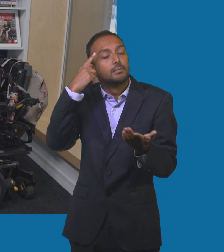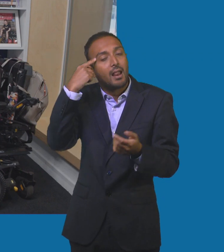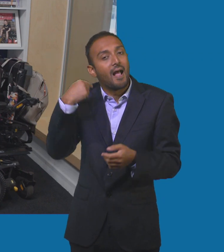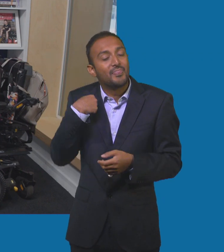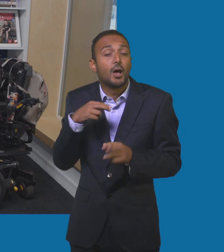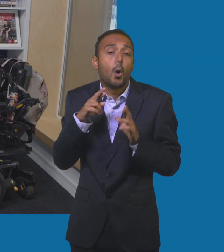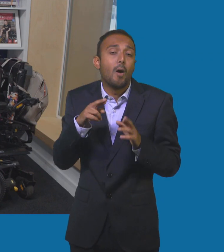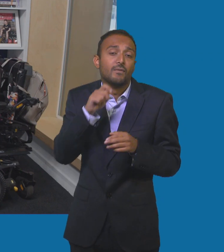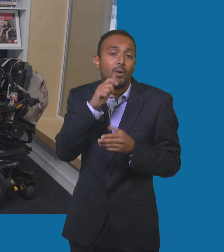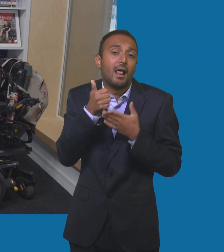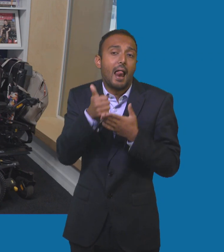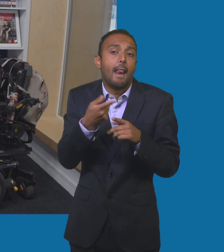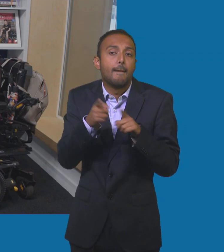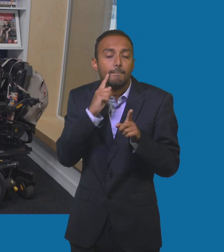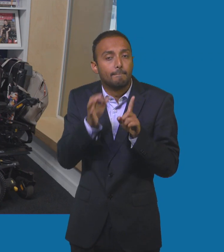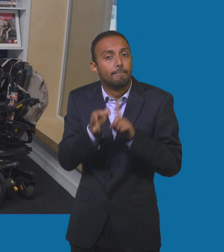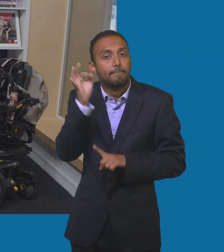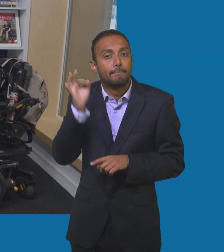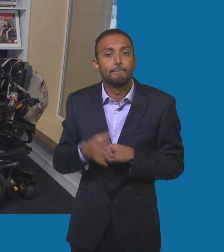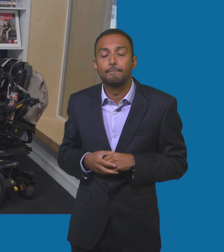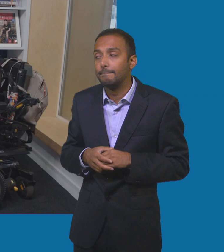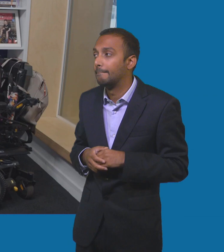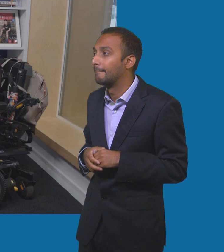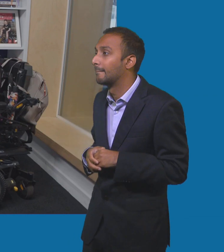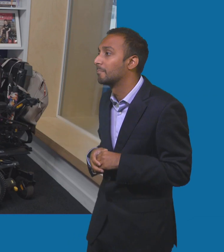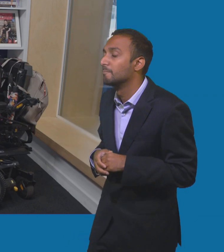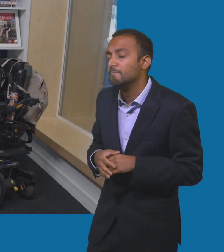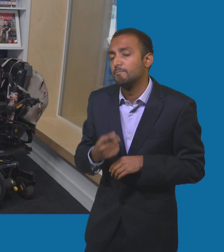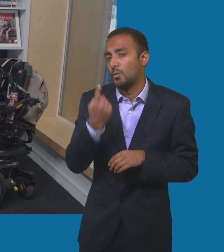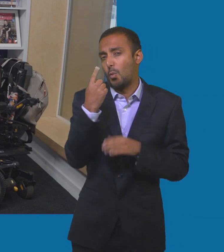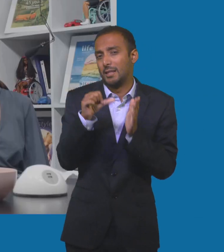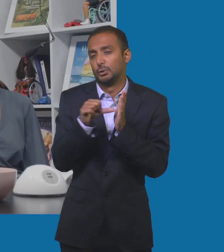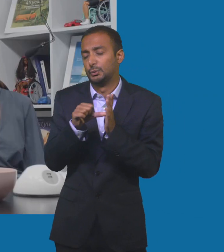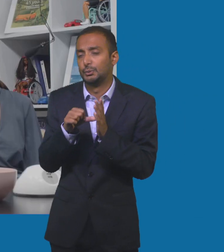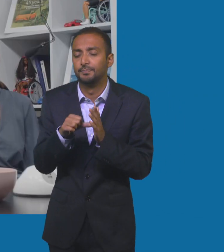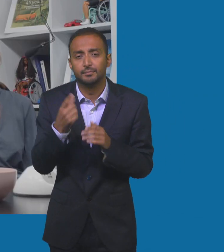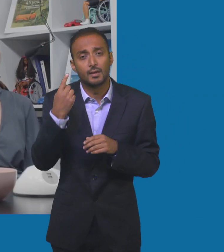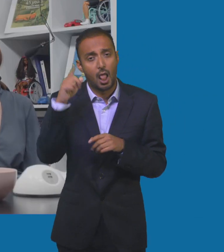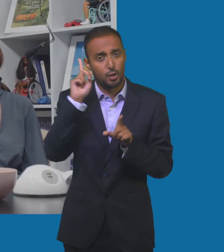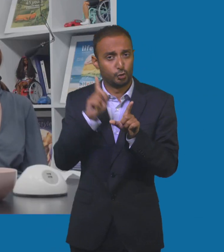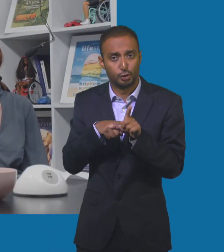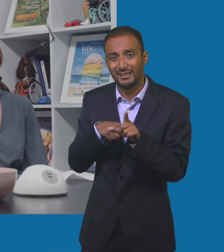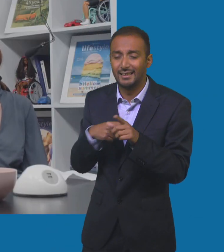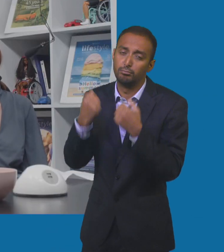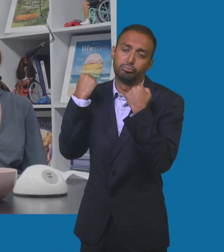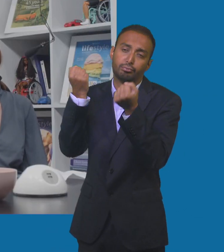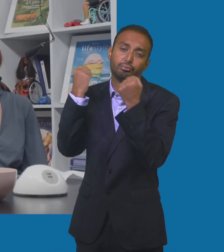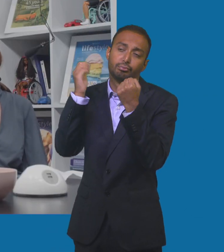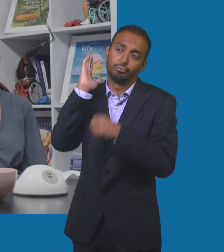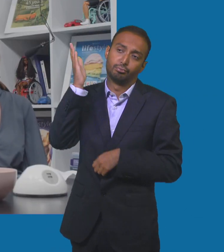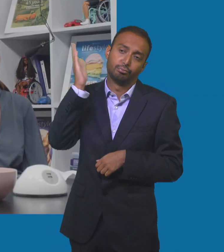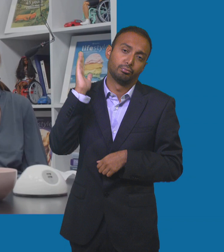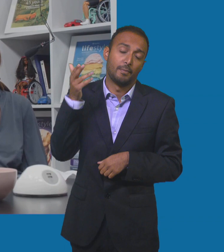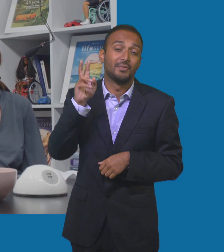brilliant. So one of the issues we found. So last year we went on a long drive in an electric car with one of the scheme